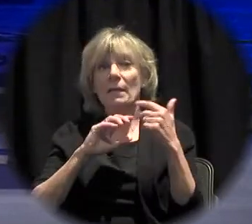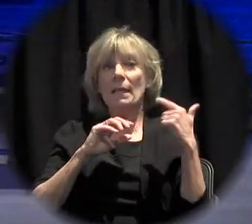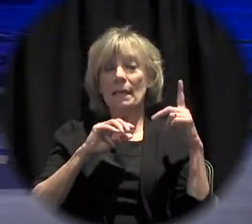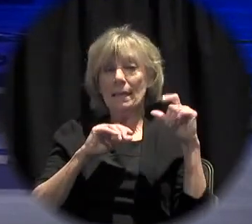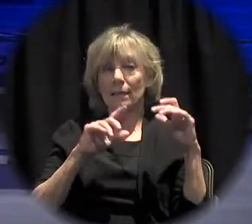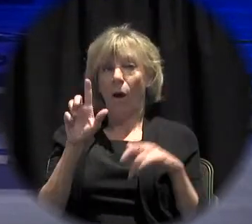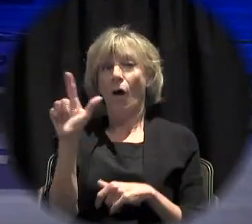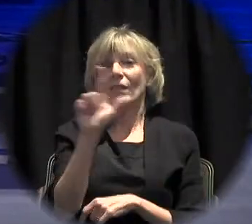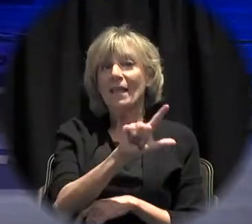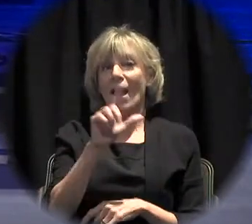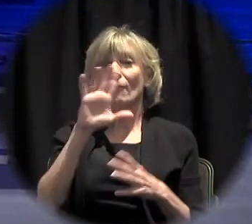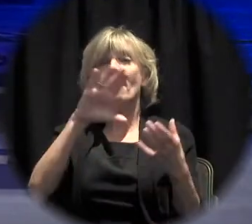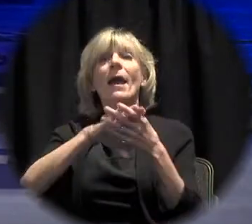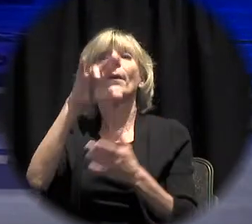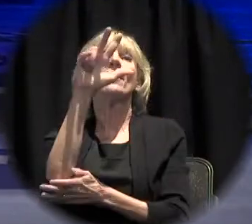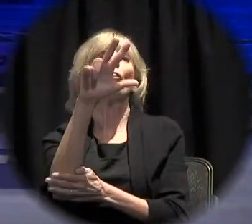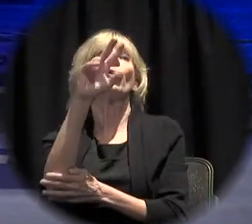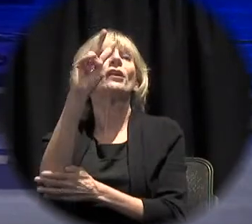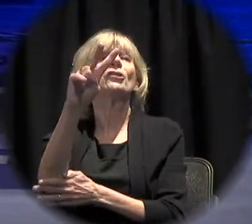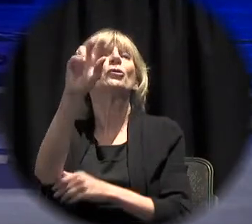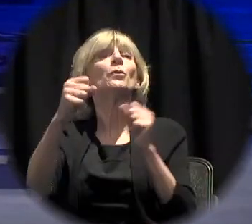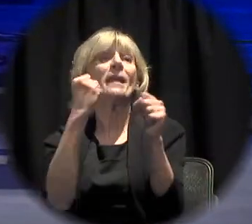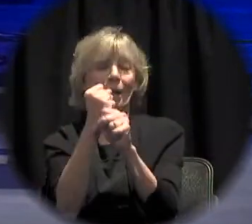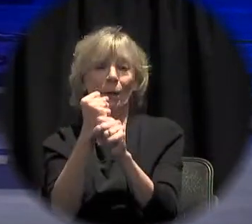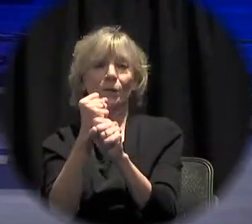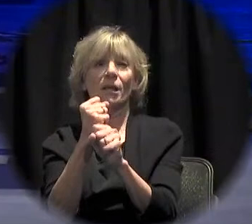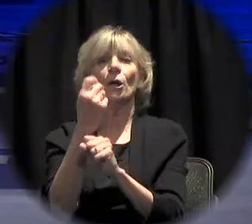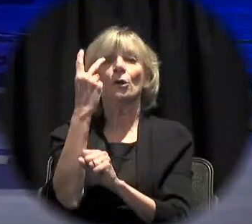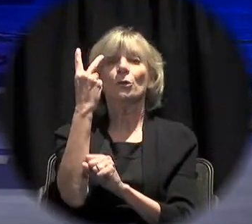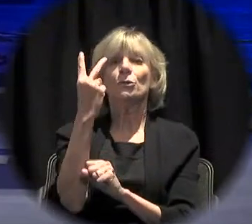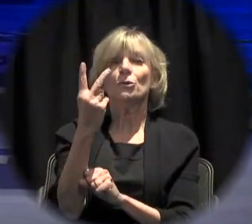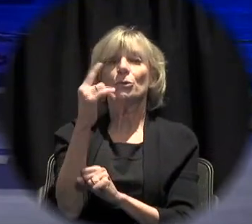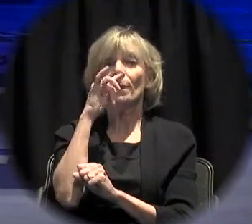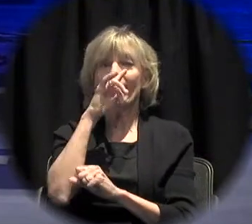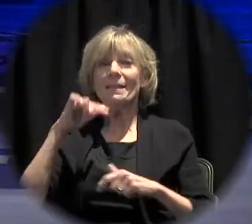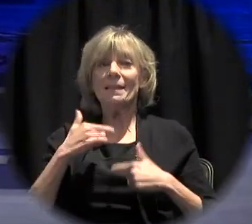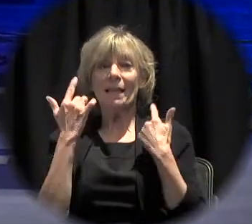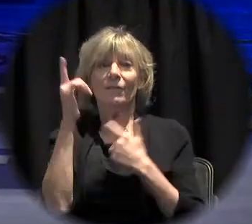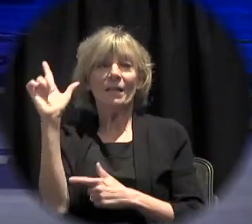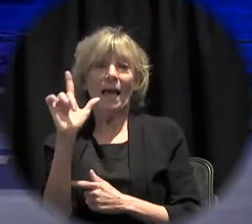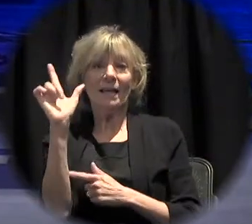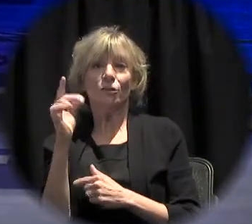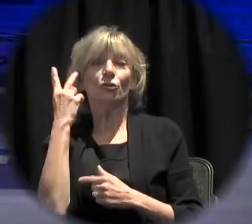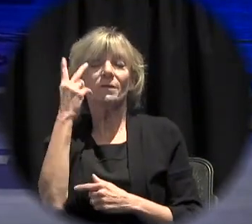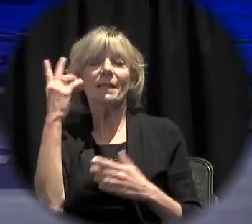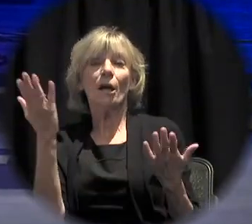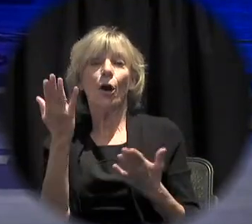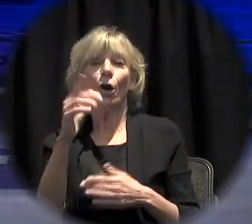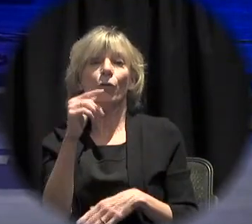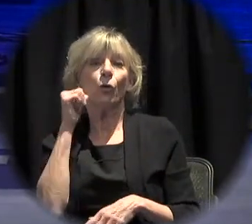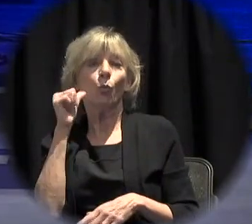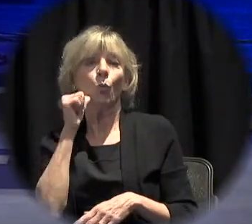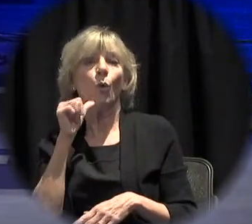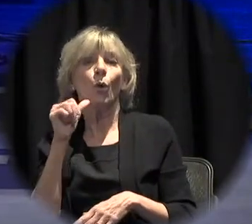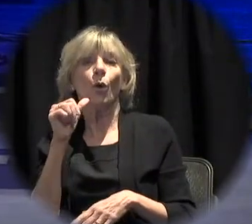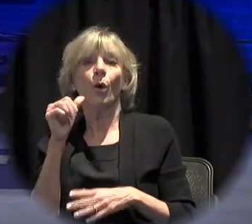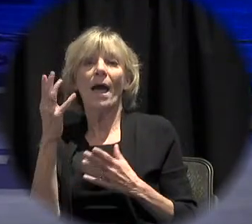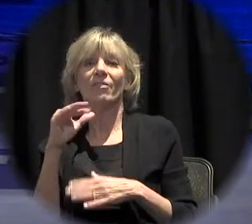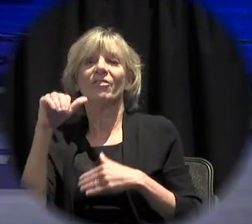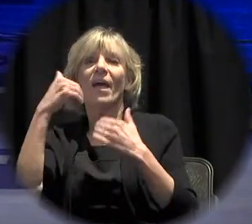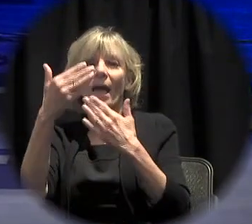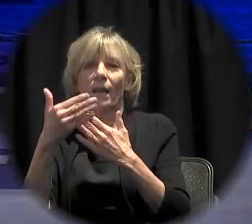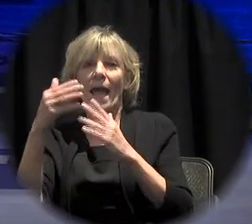for 32 years. Nathan and Jesselyn, our younger two, both live in the area. You'll see Jesselyn around here at Calvary Church. And